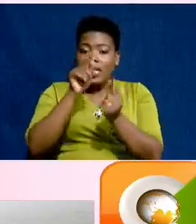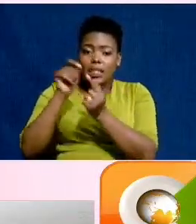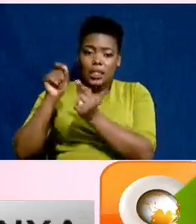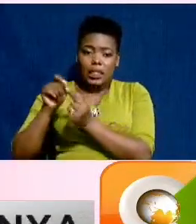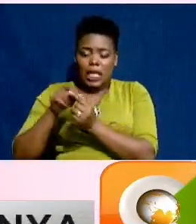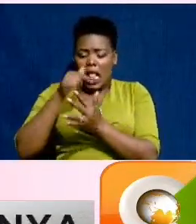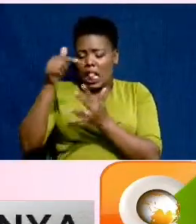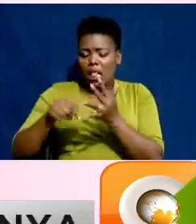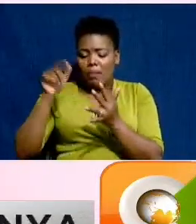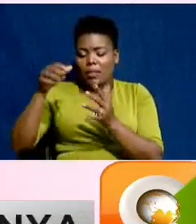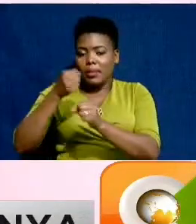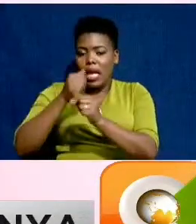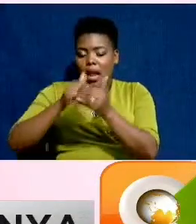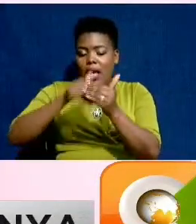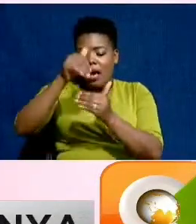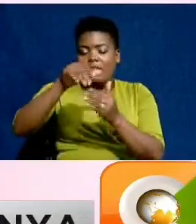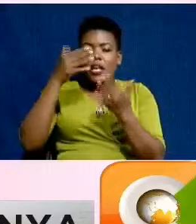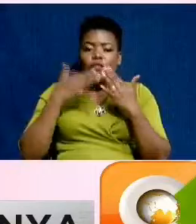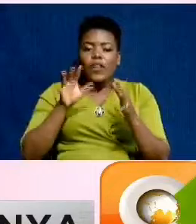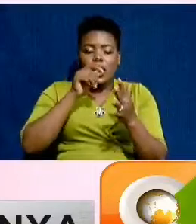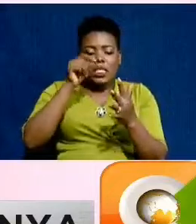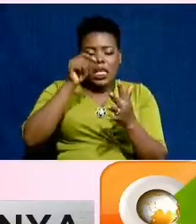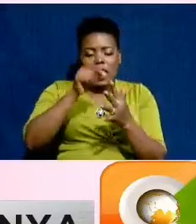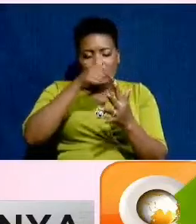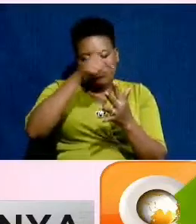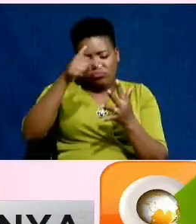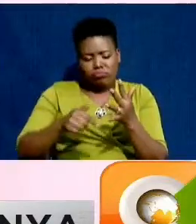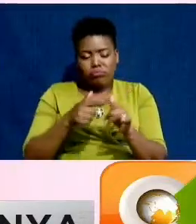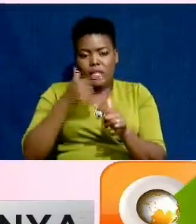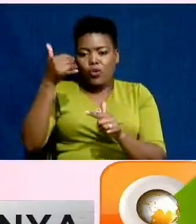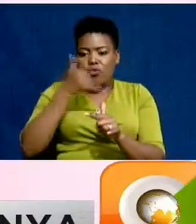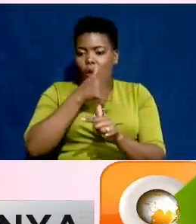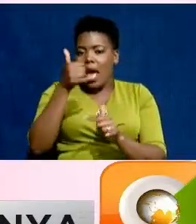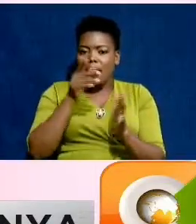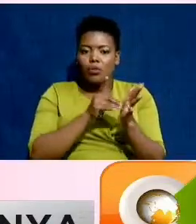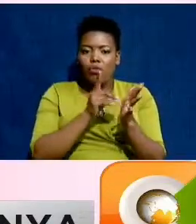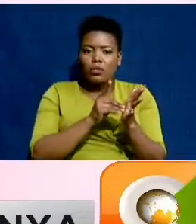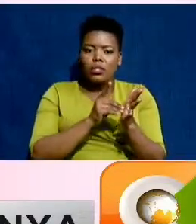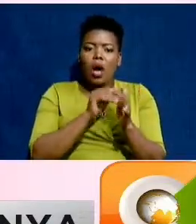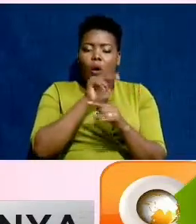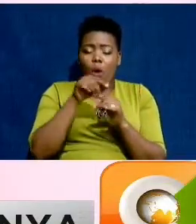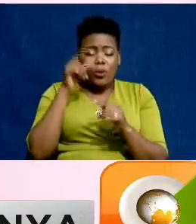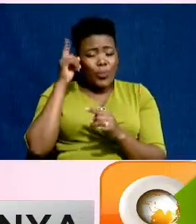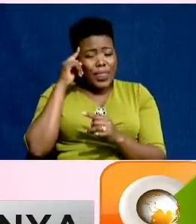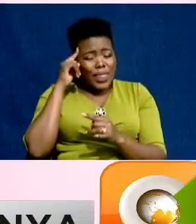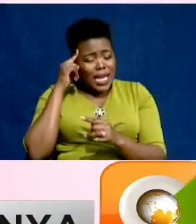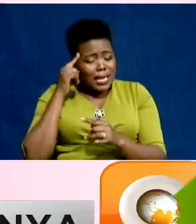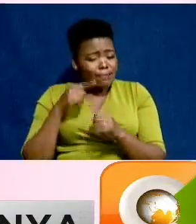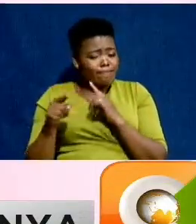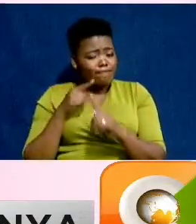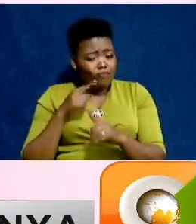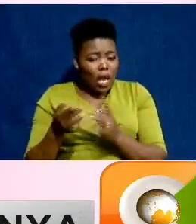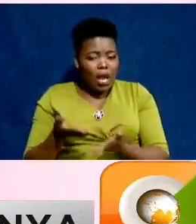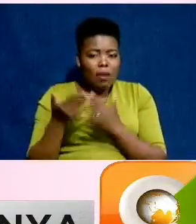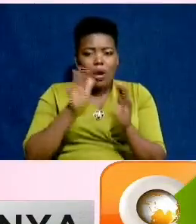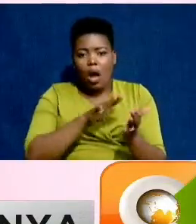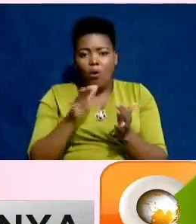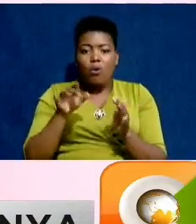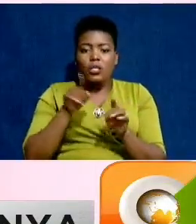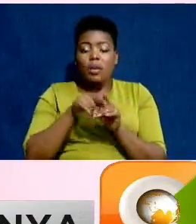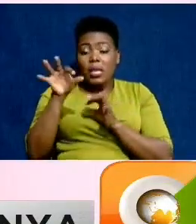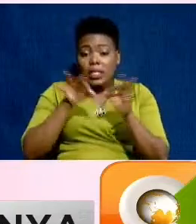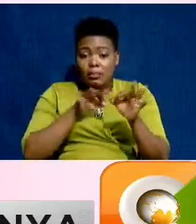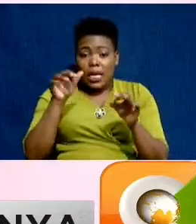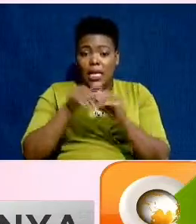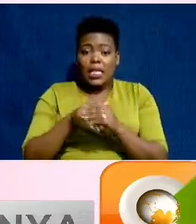done. Once you do that and then you call in another doctor and then they set it up, it's very, very clearly defined in the ethics and